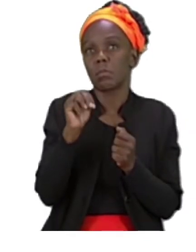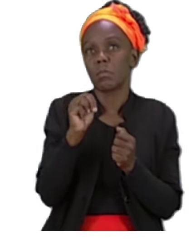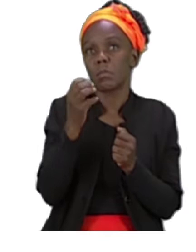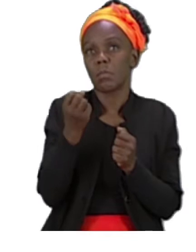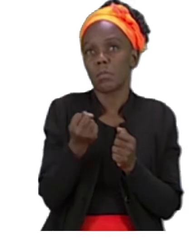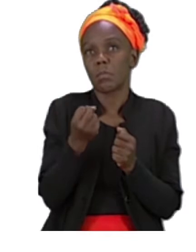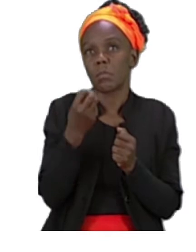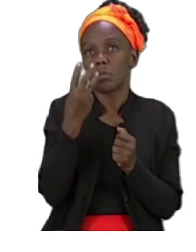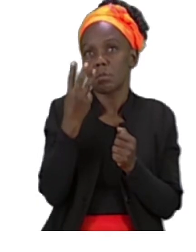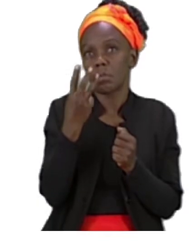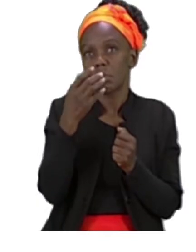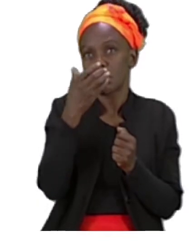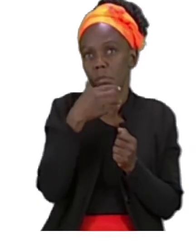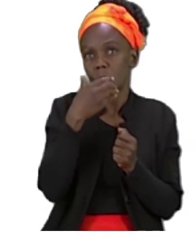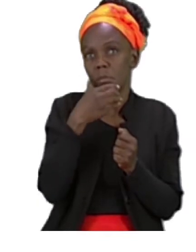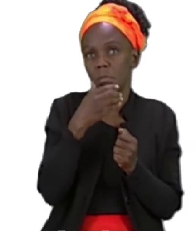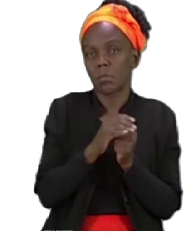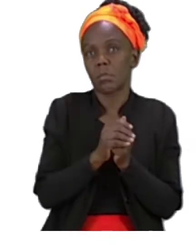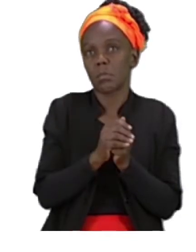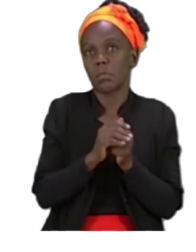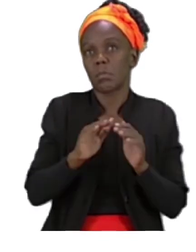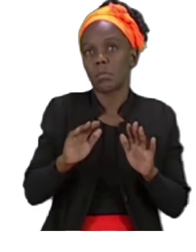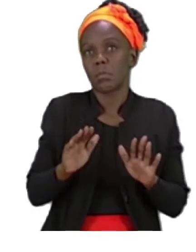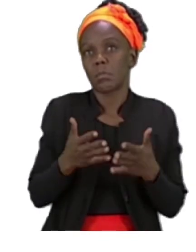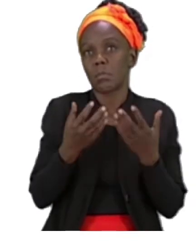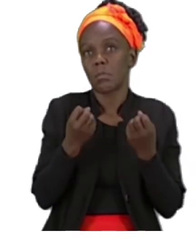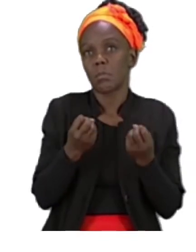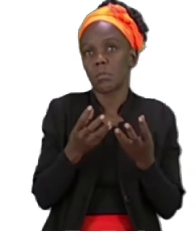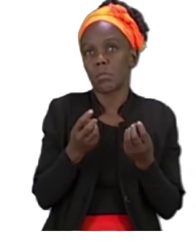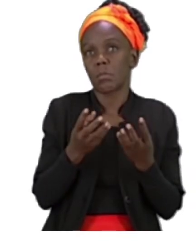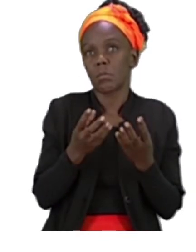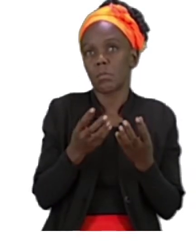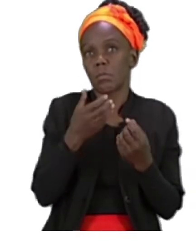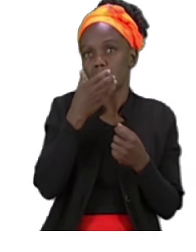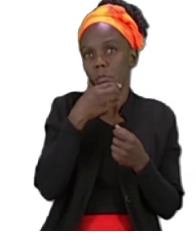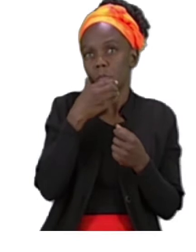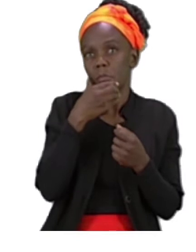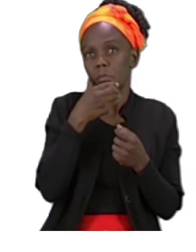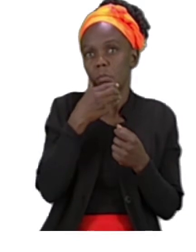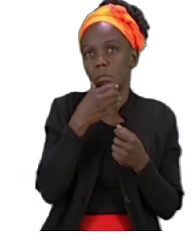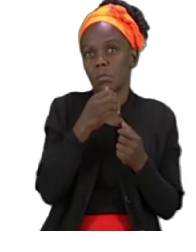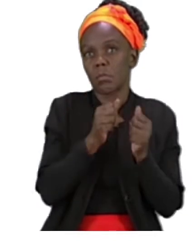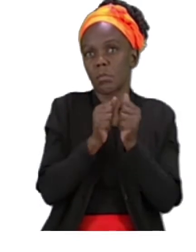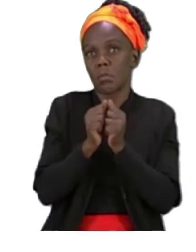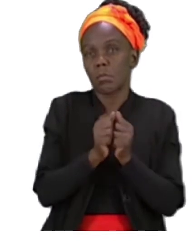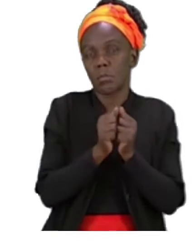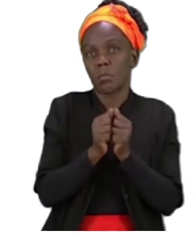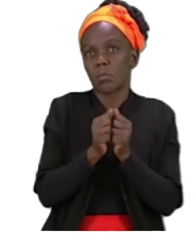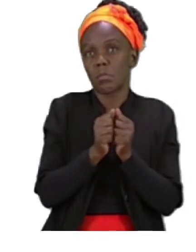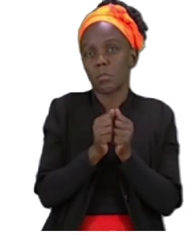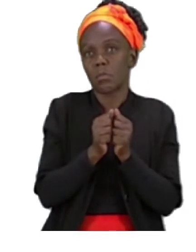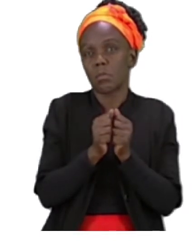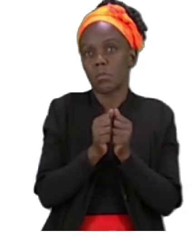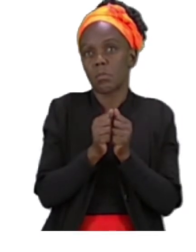apples. How many apples do they have all together? So the 4 has been